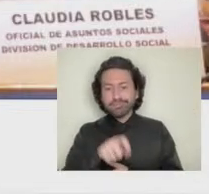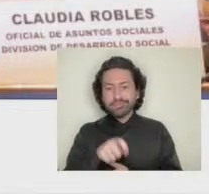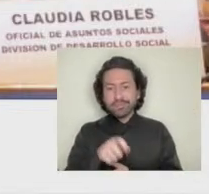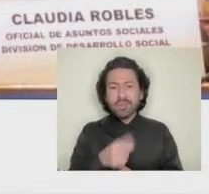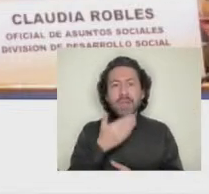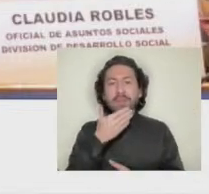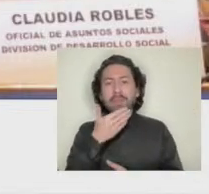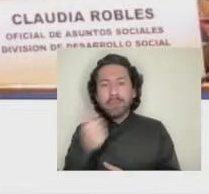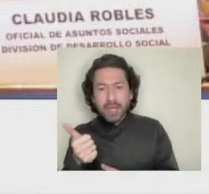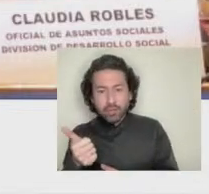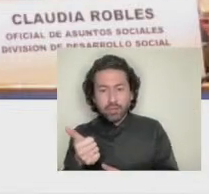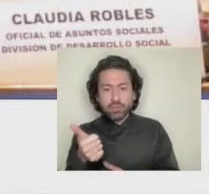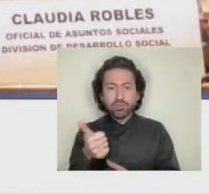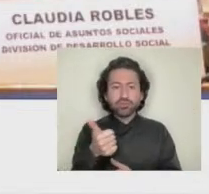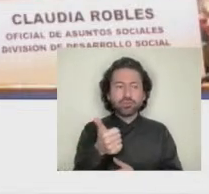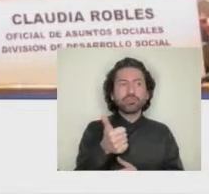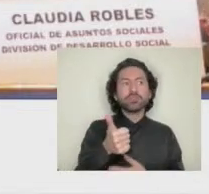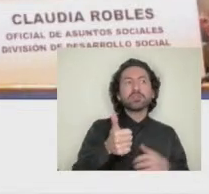expansion of